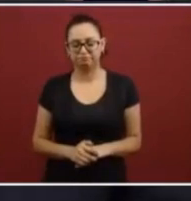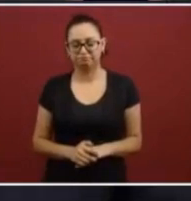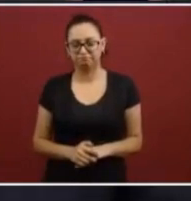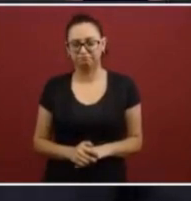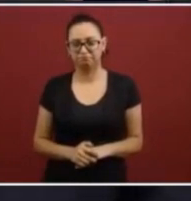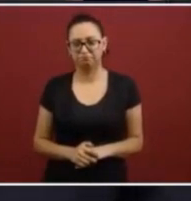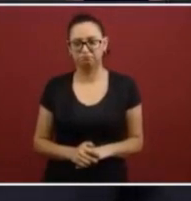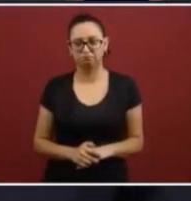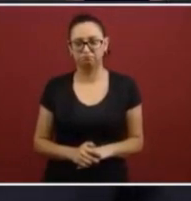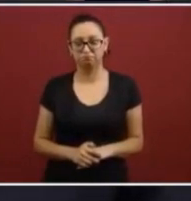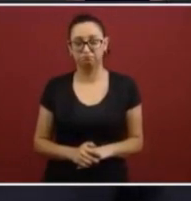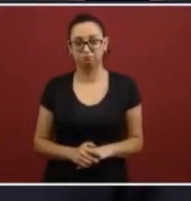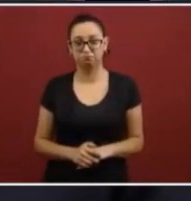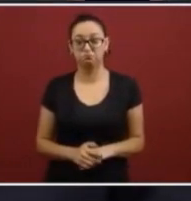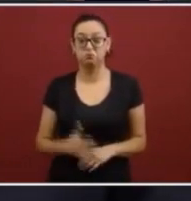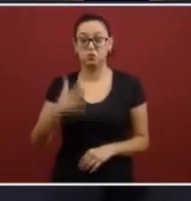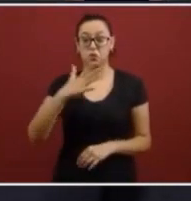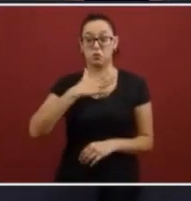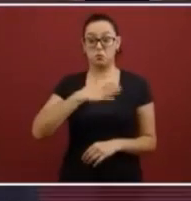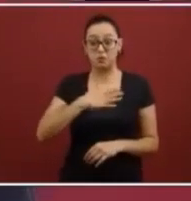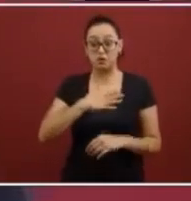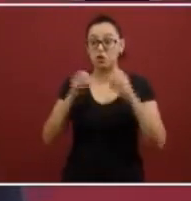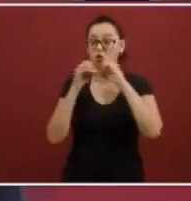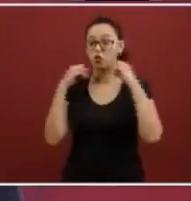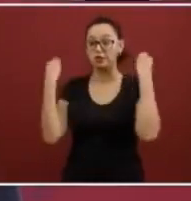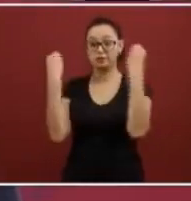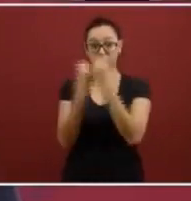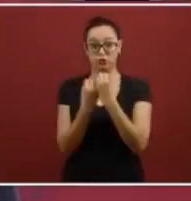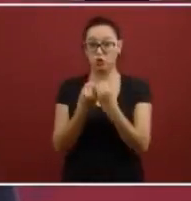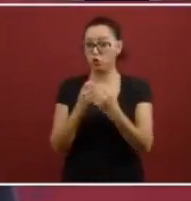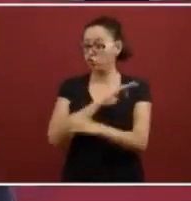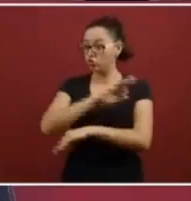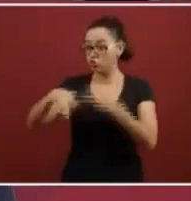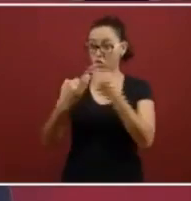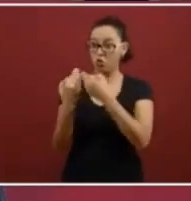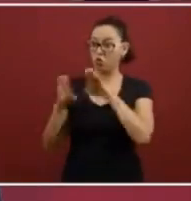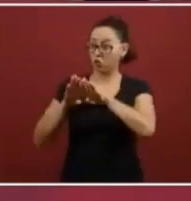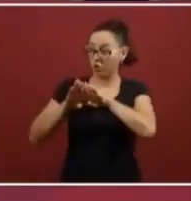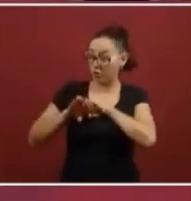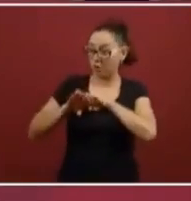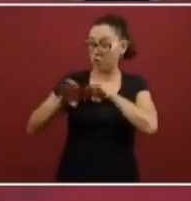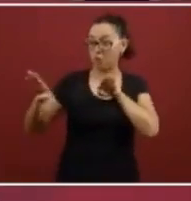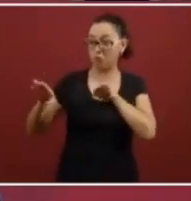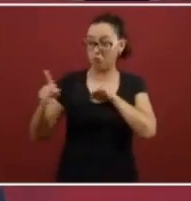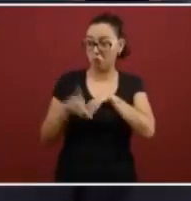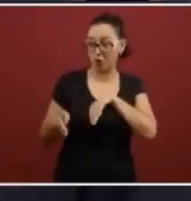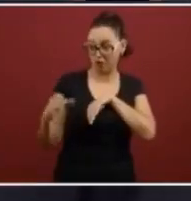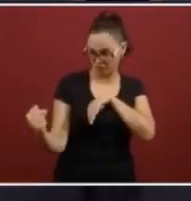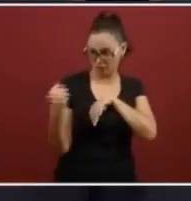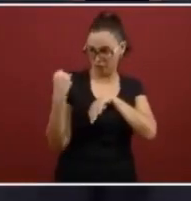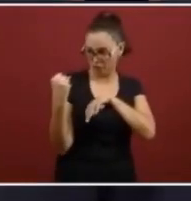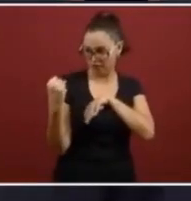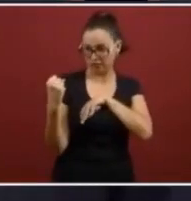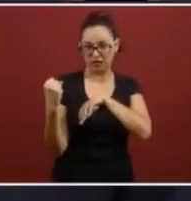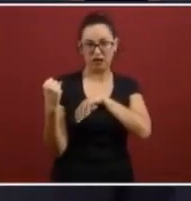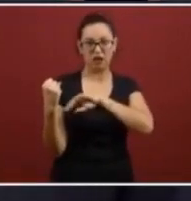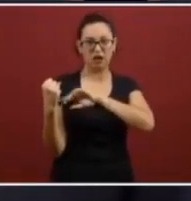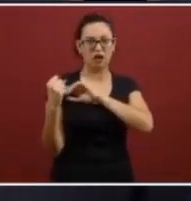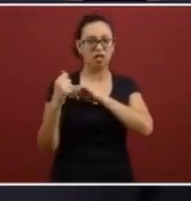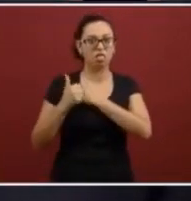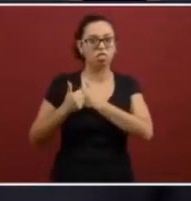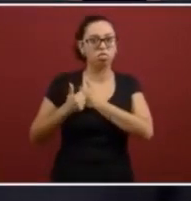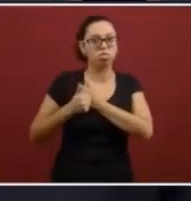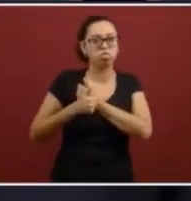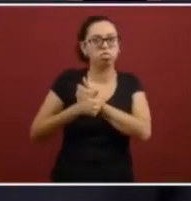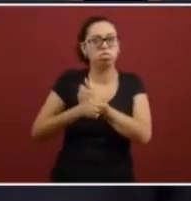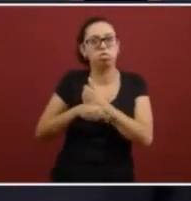that pertenece a that una you organización belong to an democrática organization that's theocratic y está uno enarbolando or democratic, and